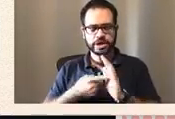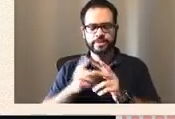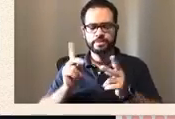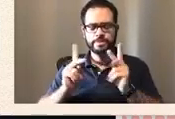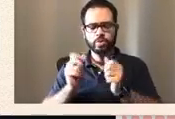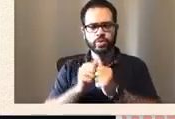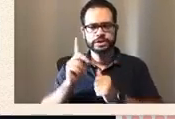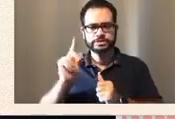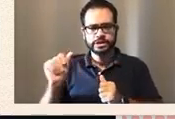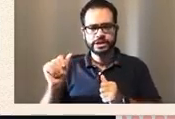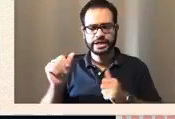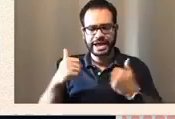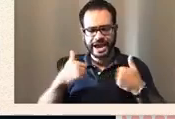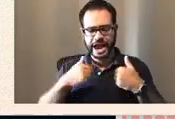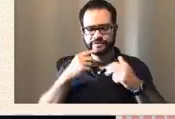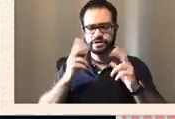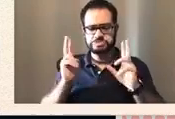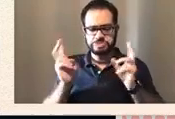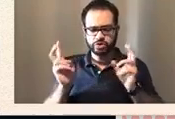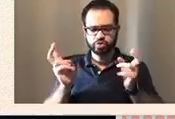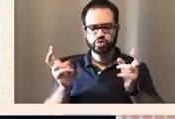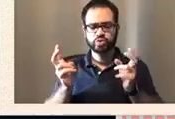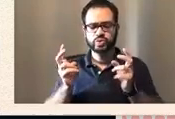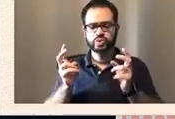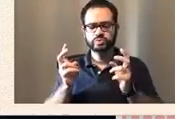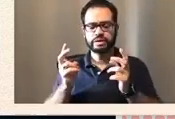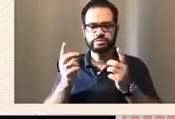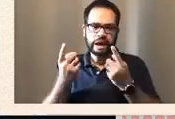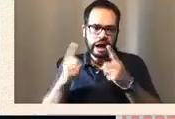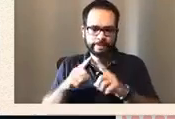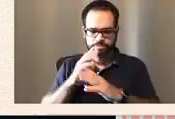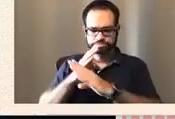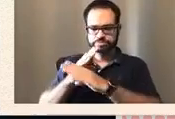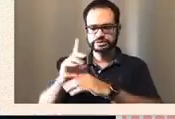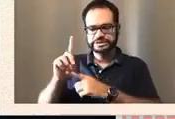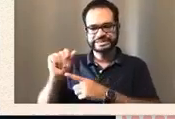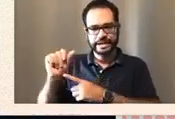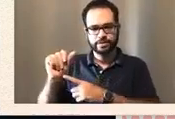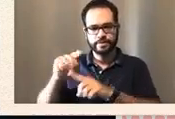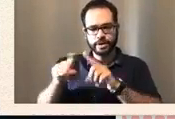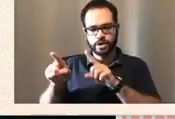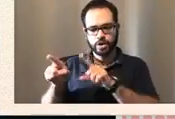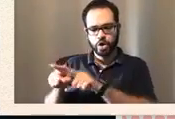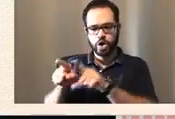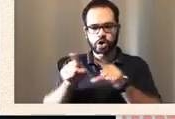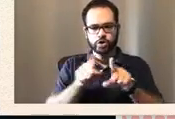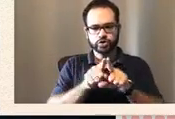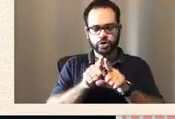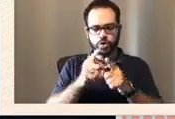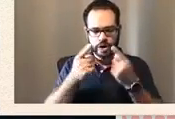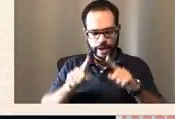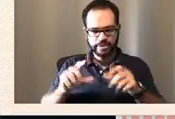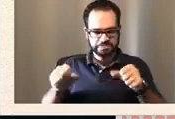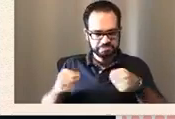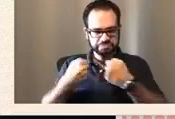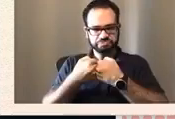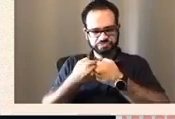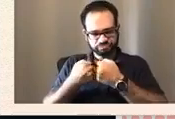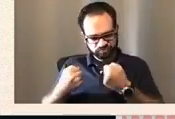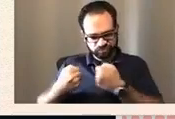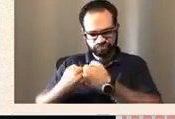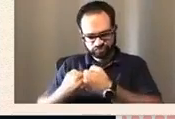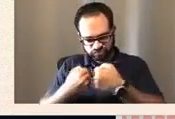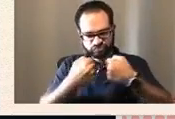disables them, it also results in them butting heads with many cultural norms